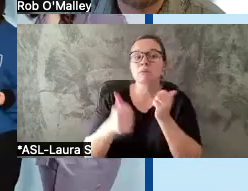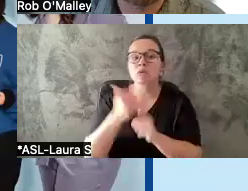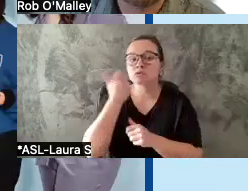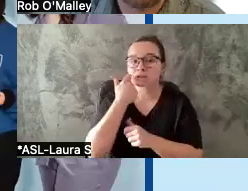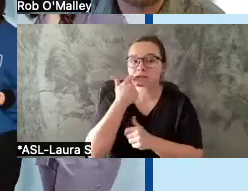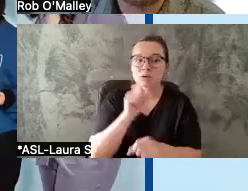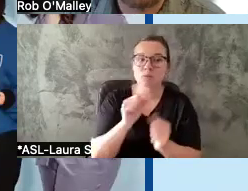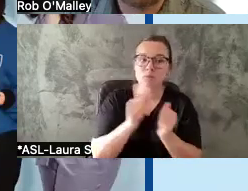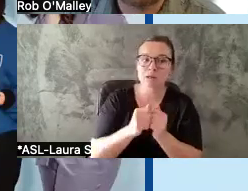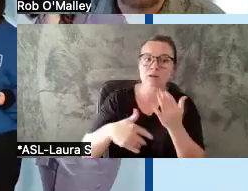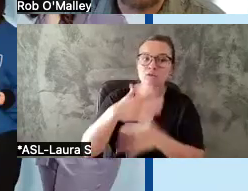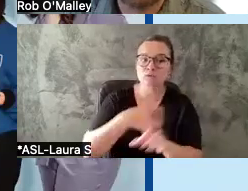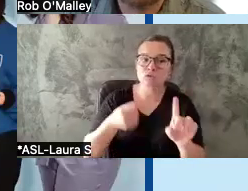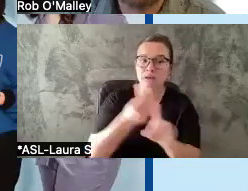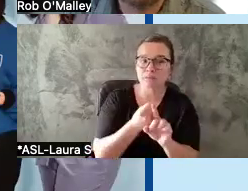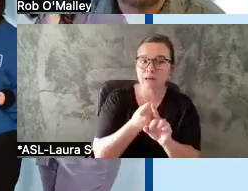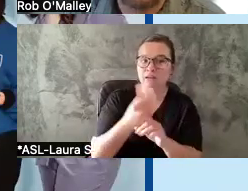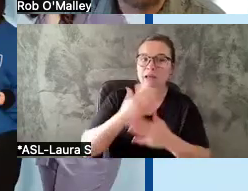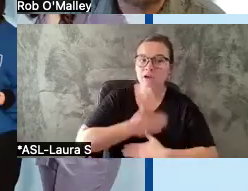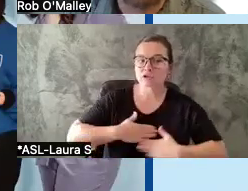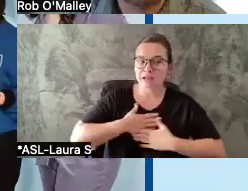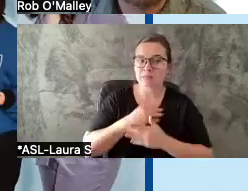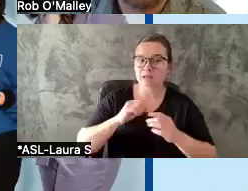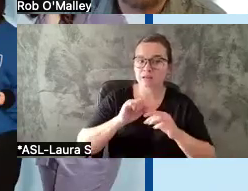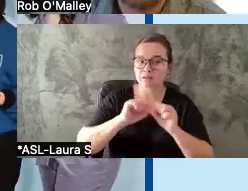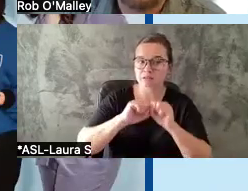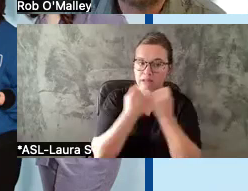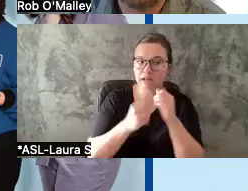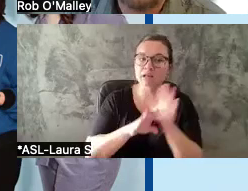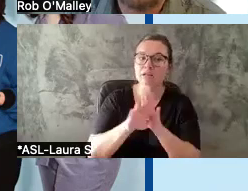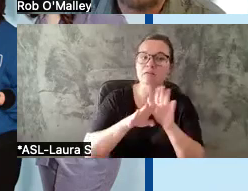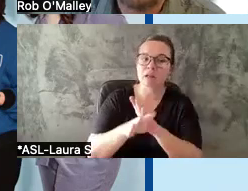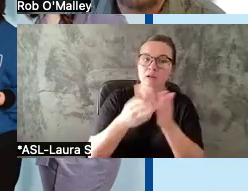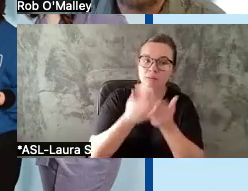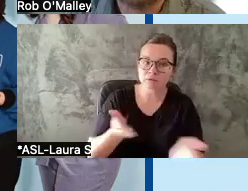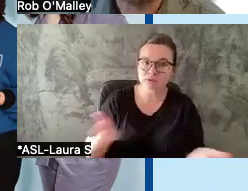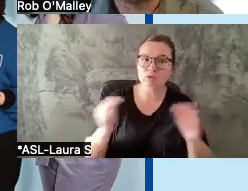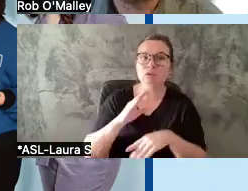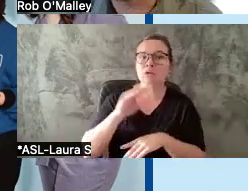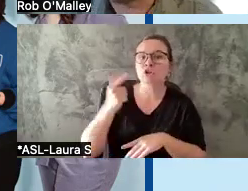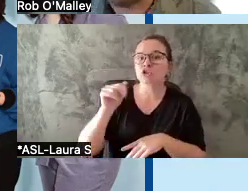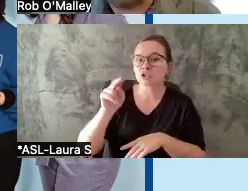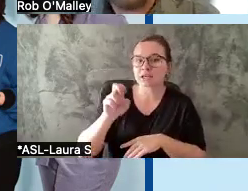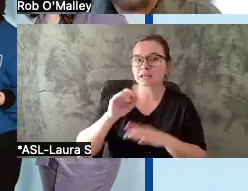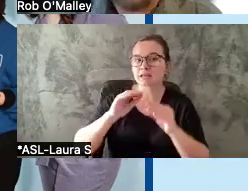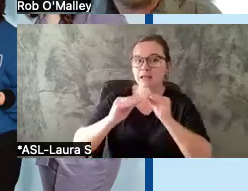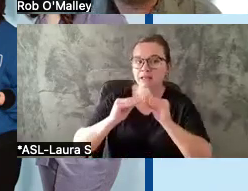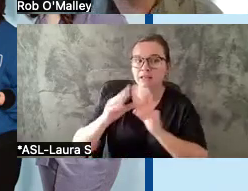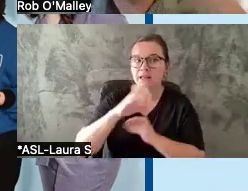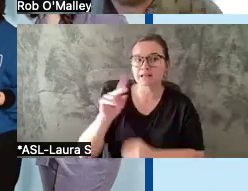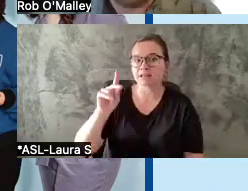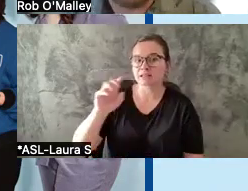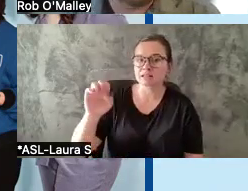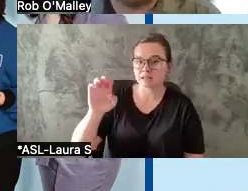with the Social Impact Entertainment Society to develop resources and programming about gene editing and so-called de-extinction efforts,